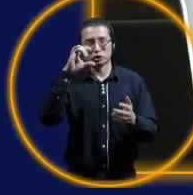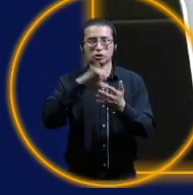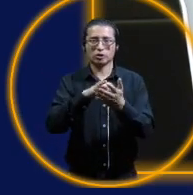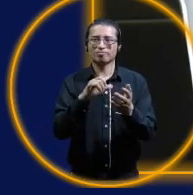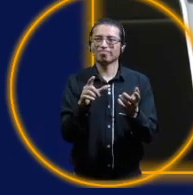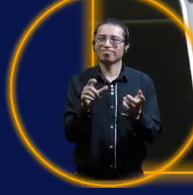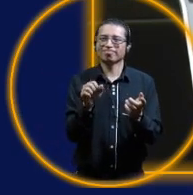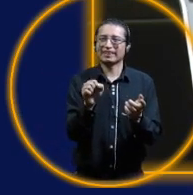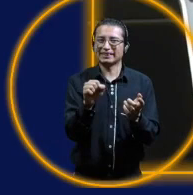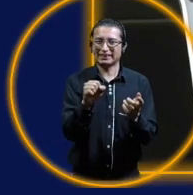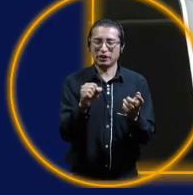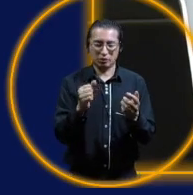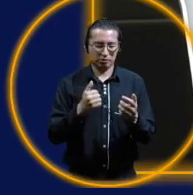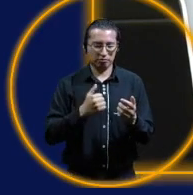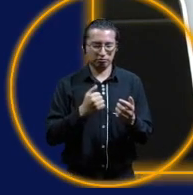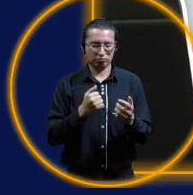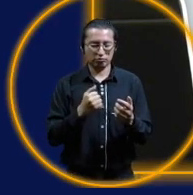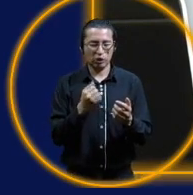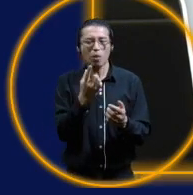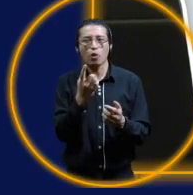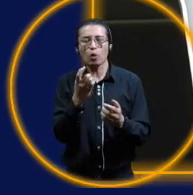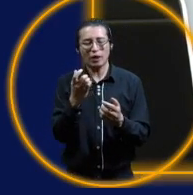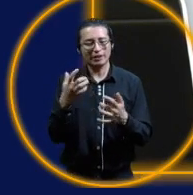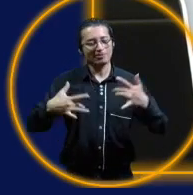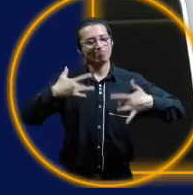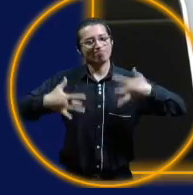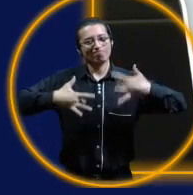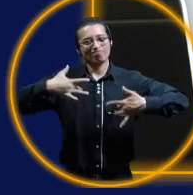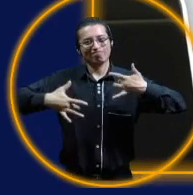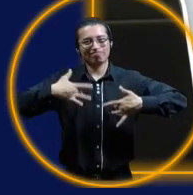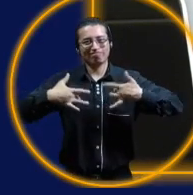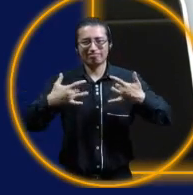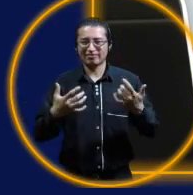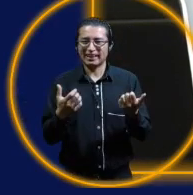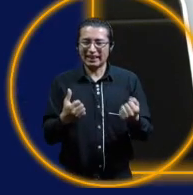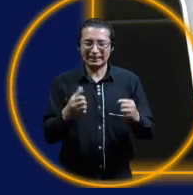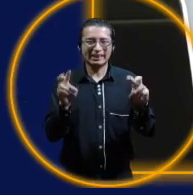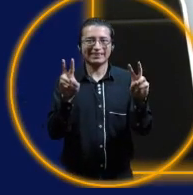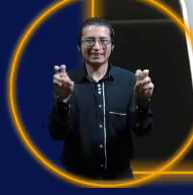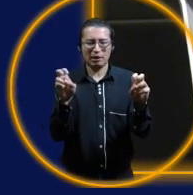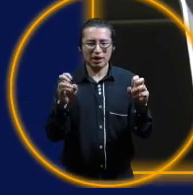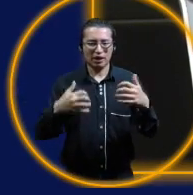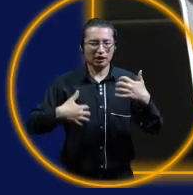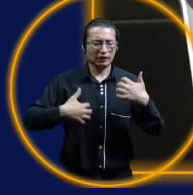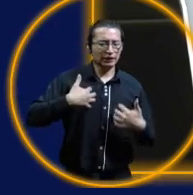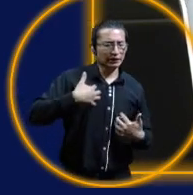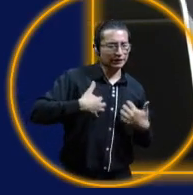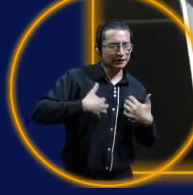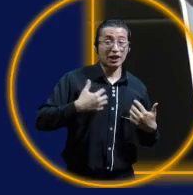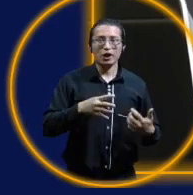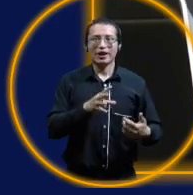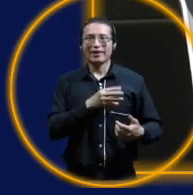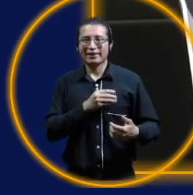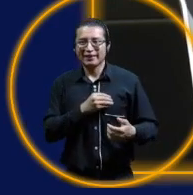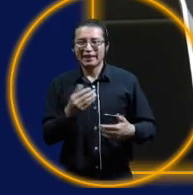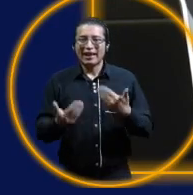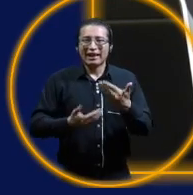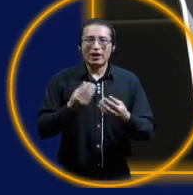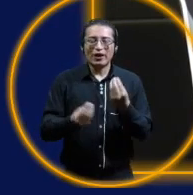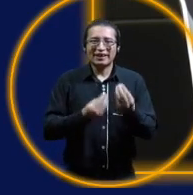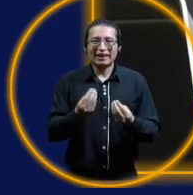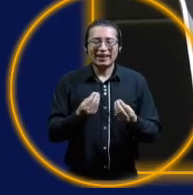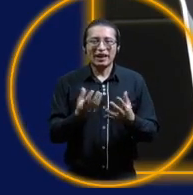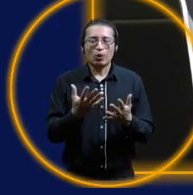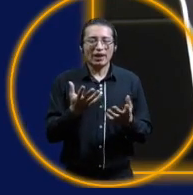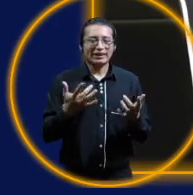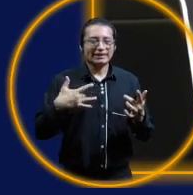the beginning is like excitement and fear together. I feel like whenever I'm feeling both of those, I'm like,